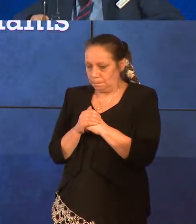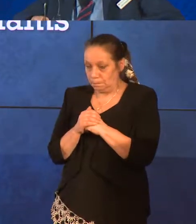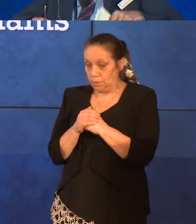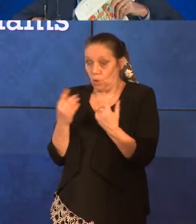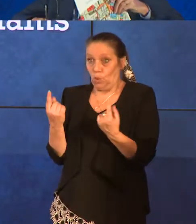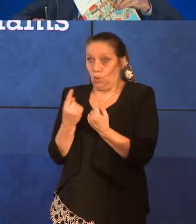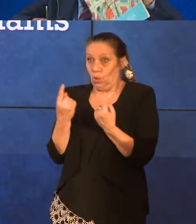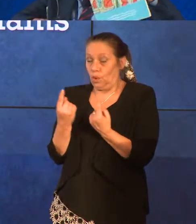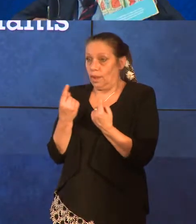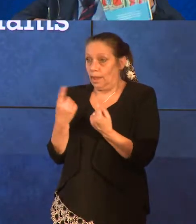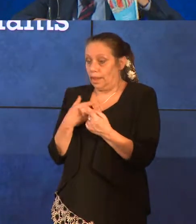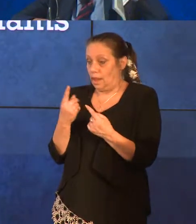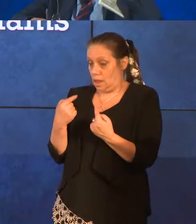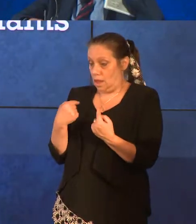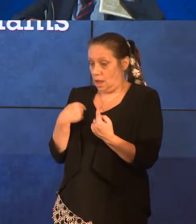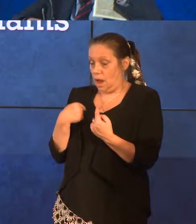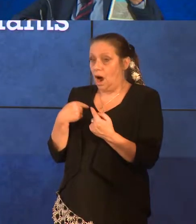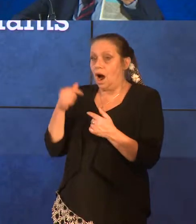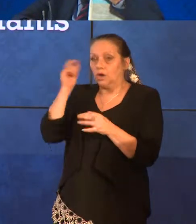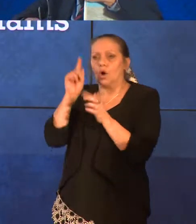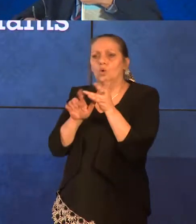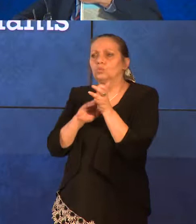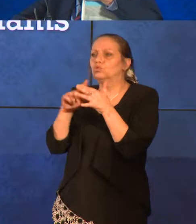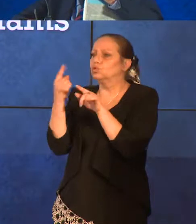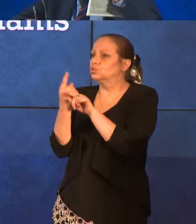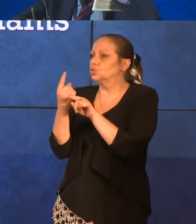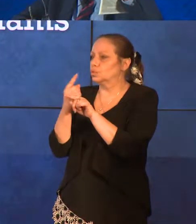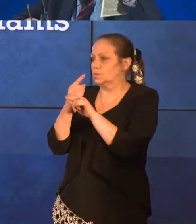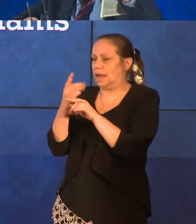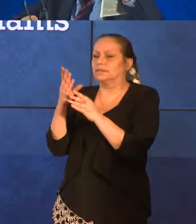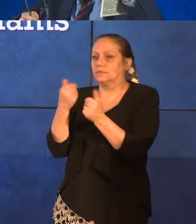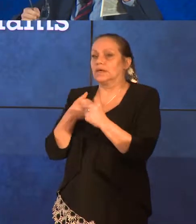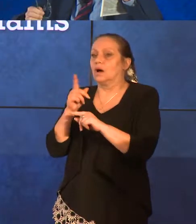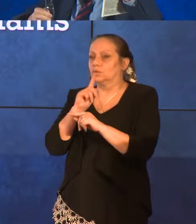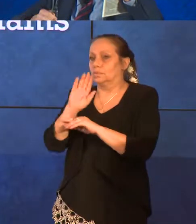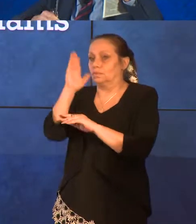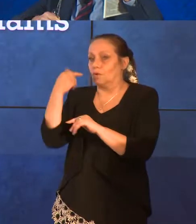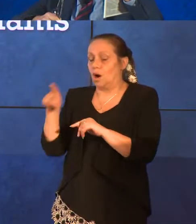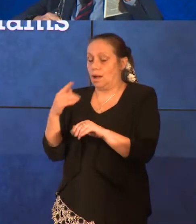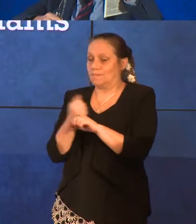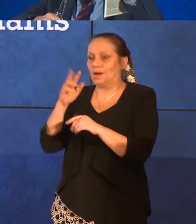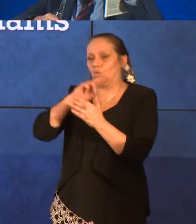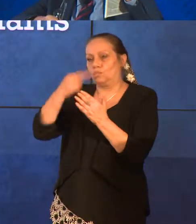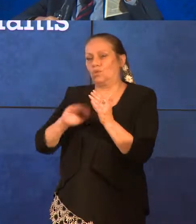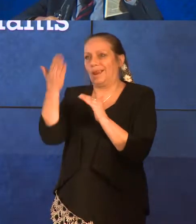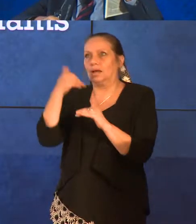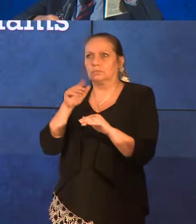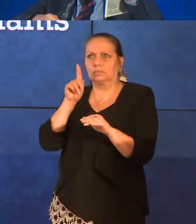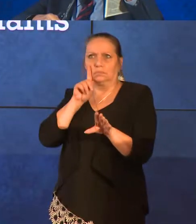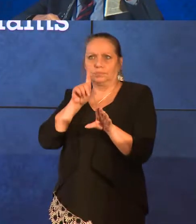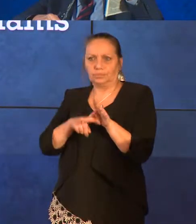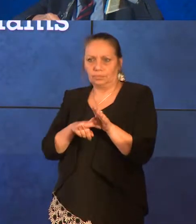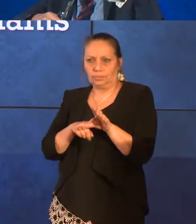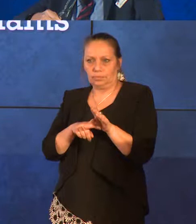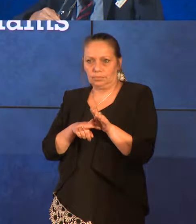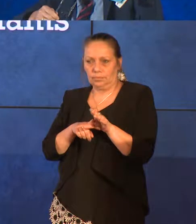who mentioned it before, but OPA produced, I know Bruce talked about another report I'll talk about later on, but OPA produced a report late last year, September last year, called The